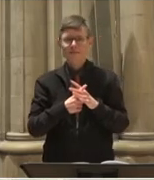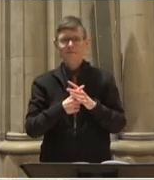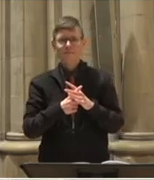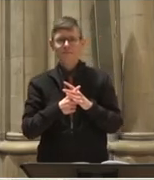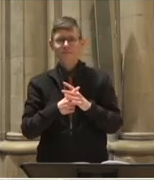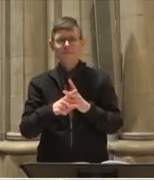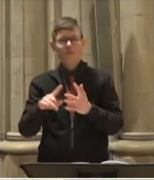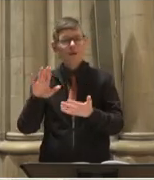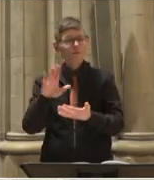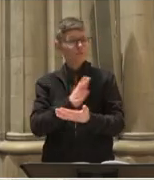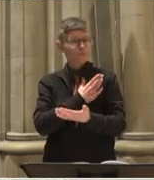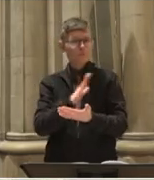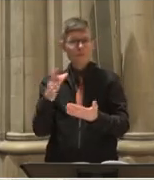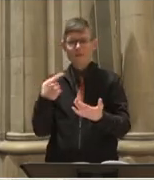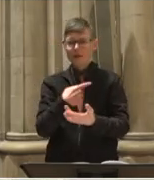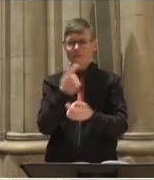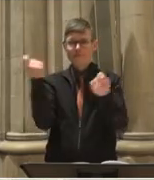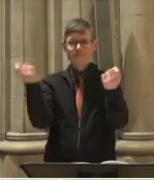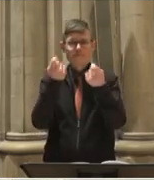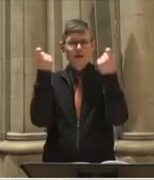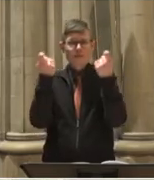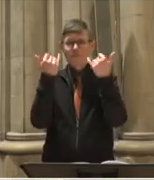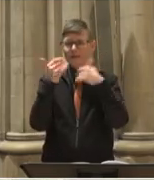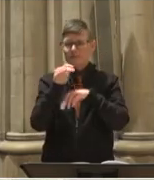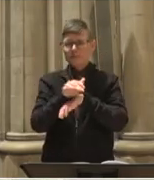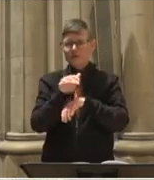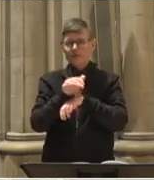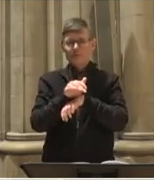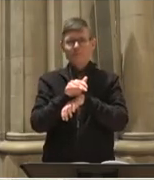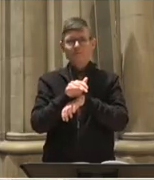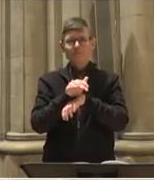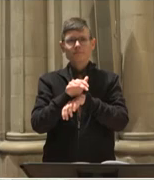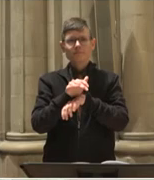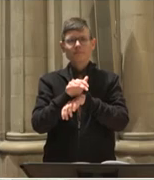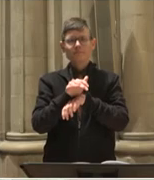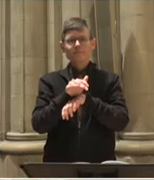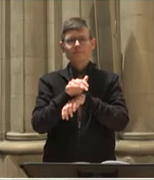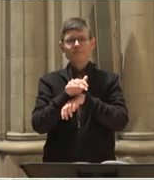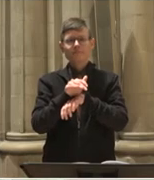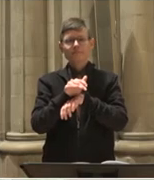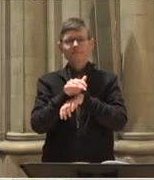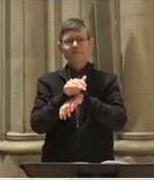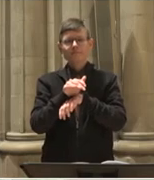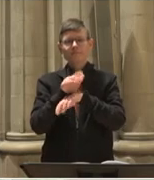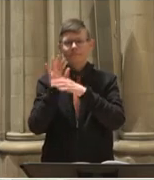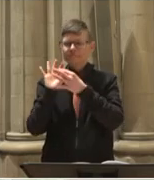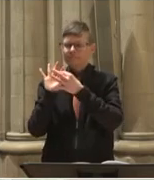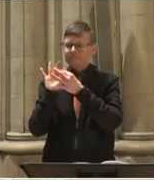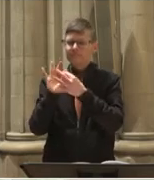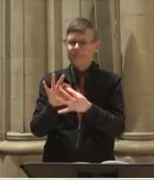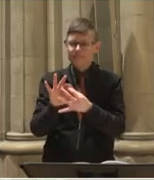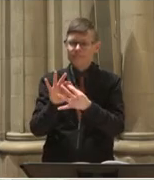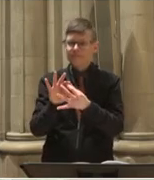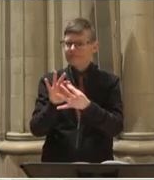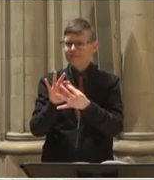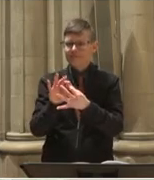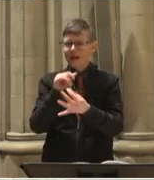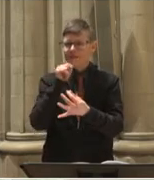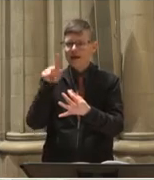The music that we celebrate on this night is about more than